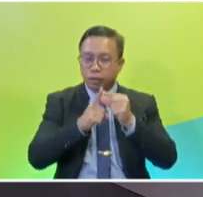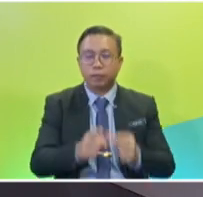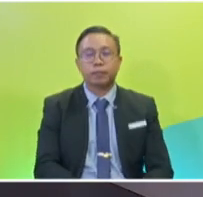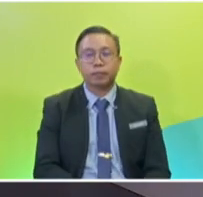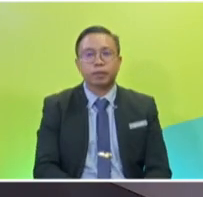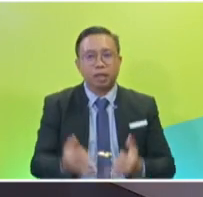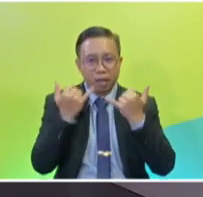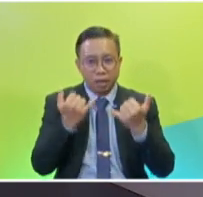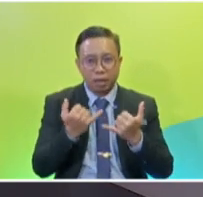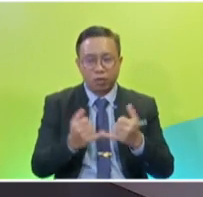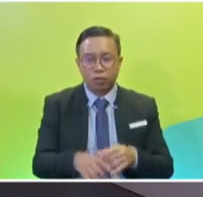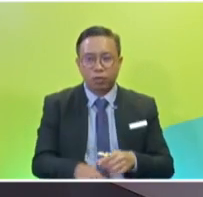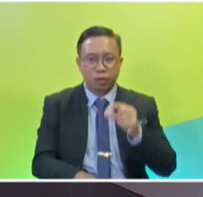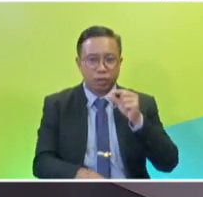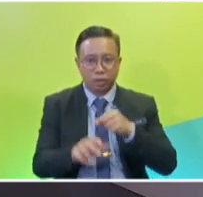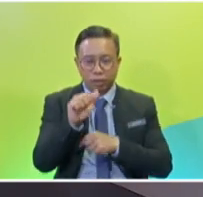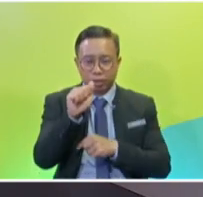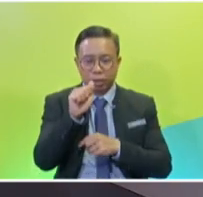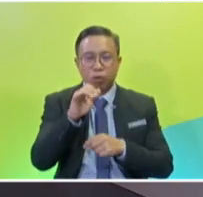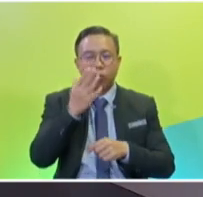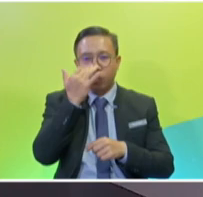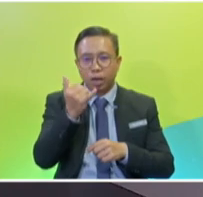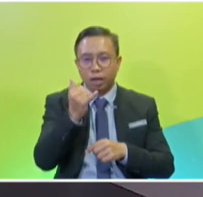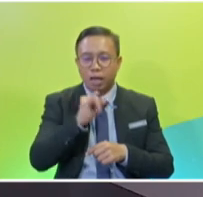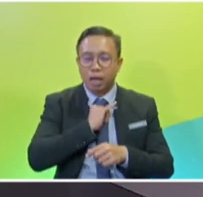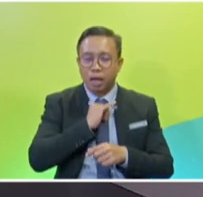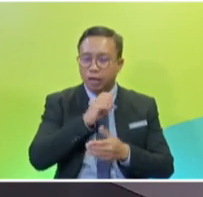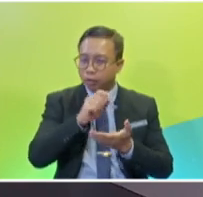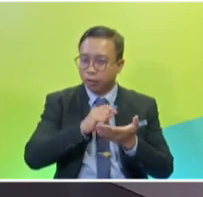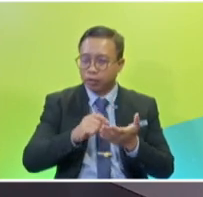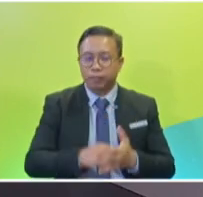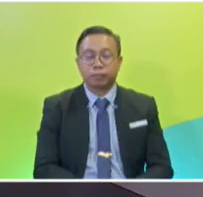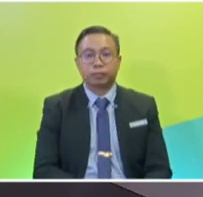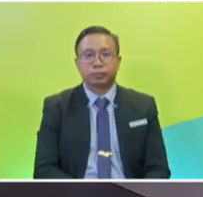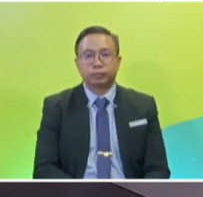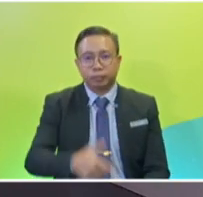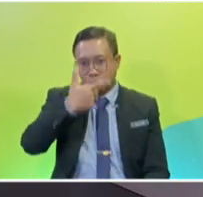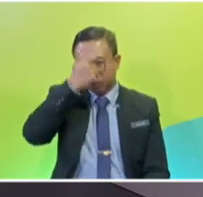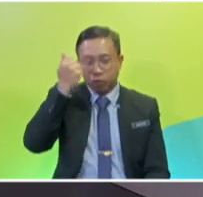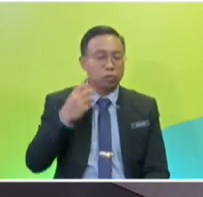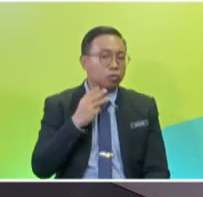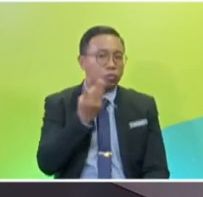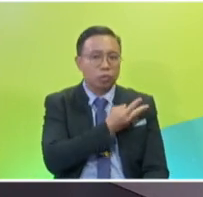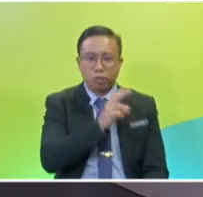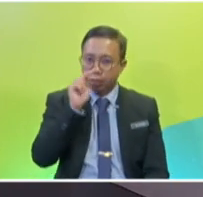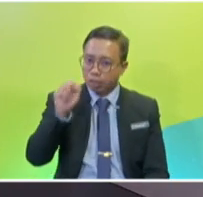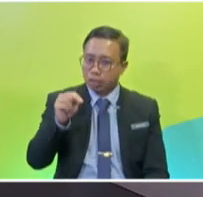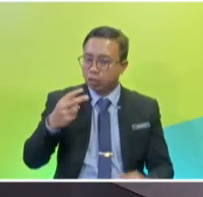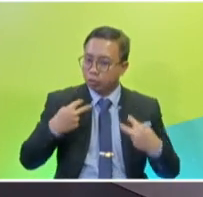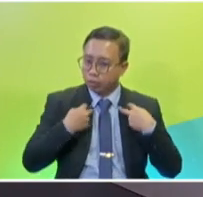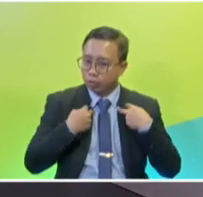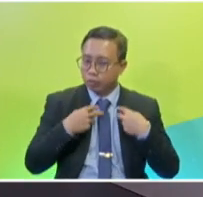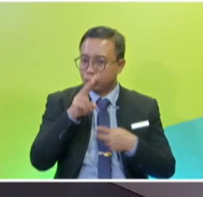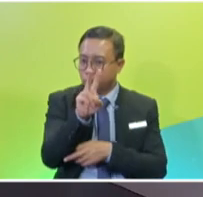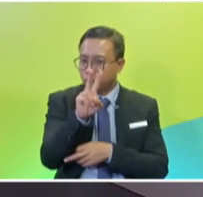that is your VA1. And why do I write plus VA there, Shafika? Because we need to have two